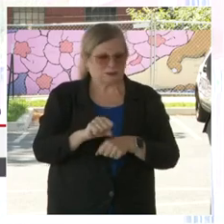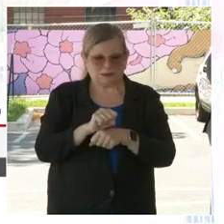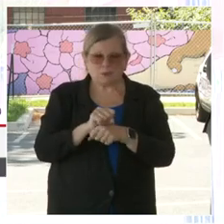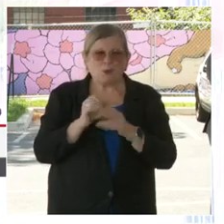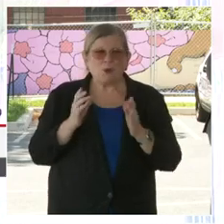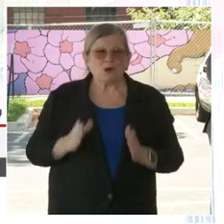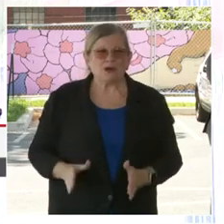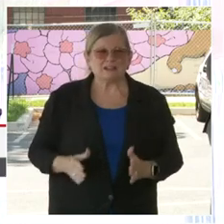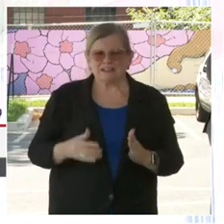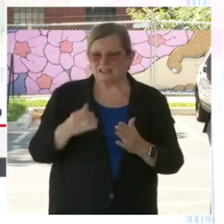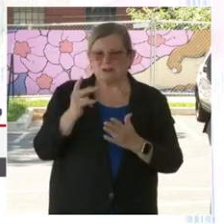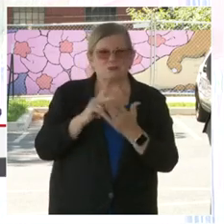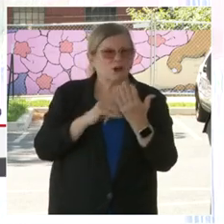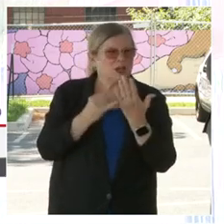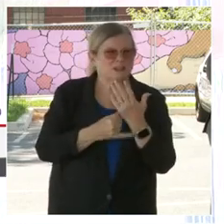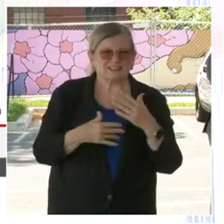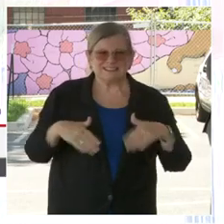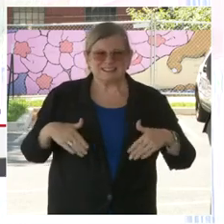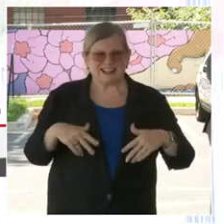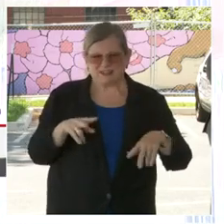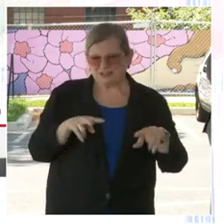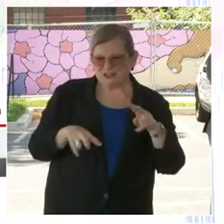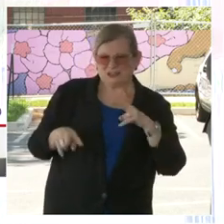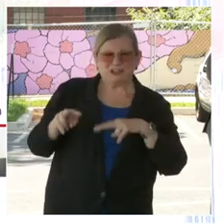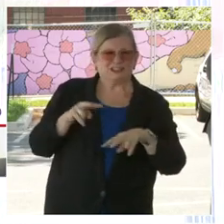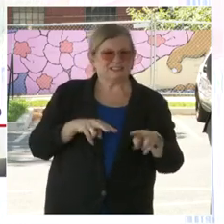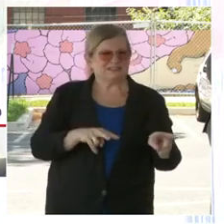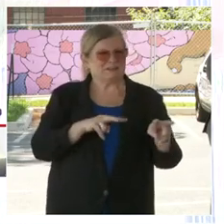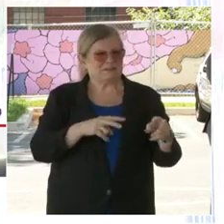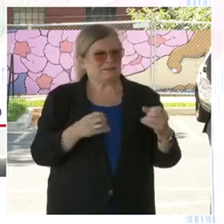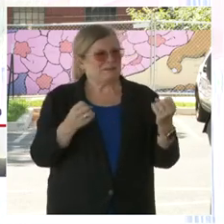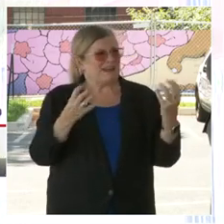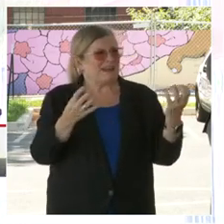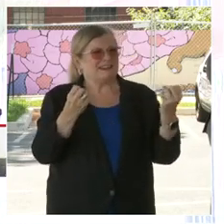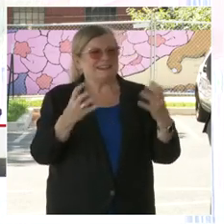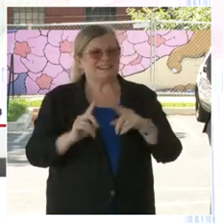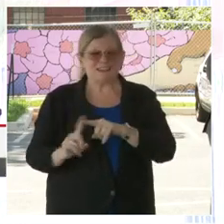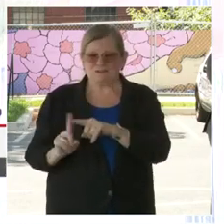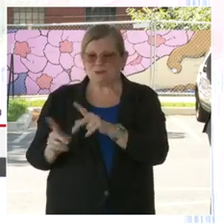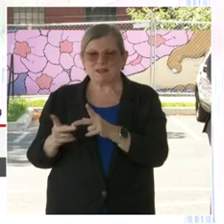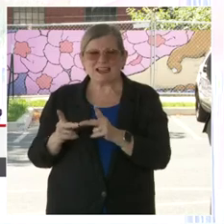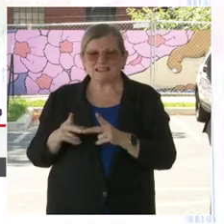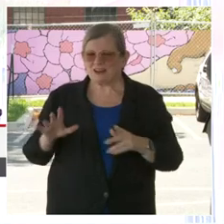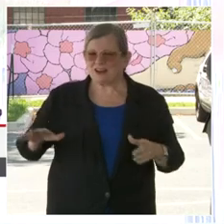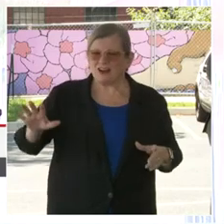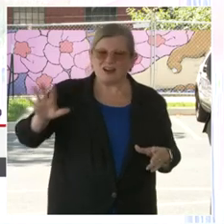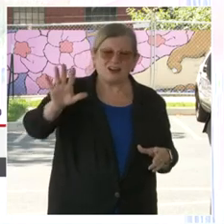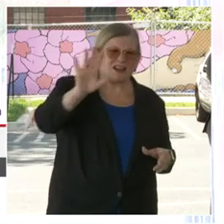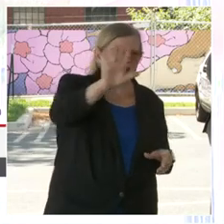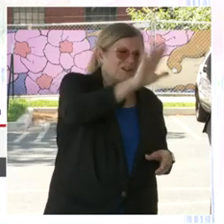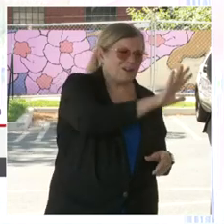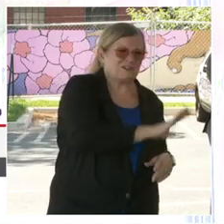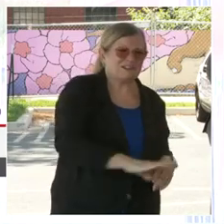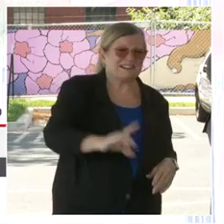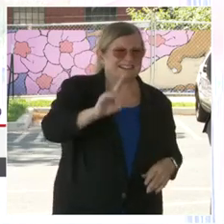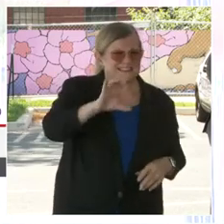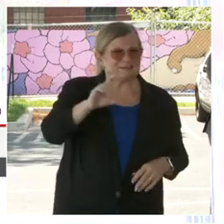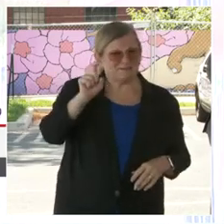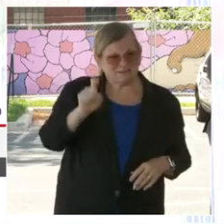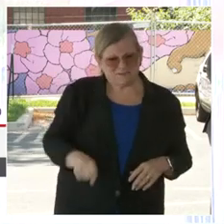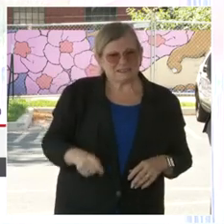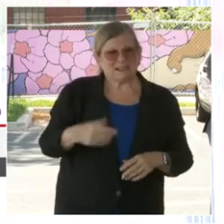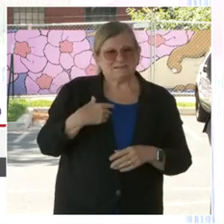like so many places in Washington, D.C., we knew that the government had to be first and would